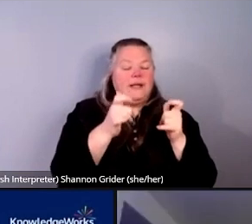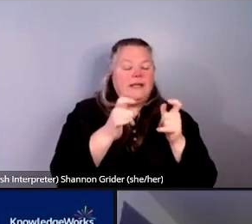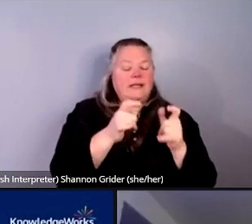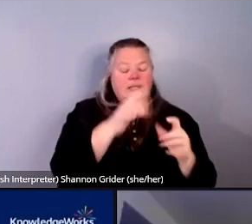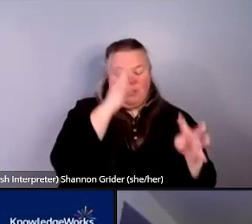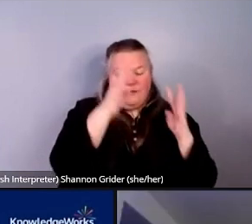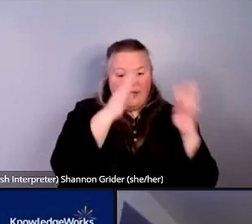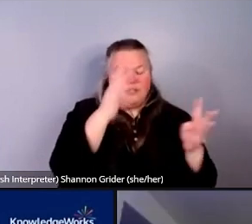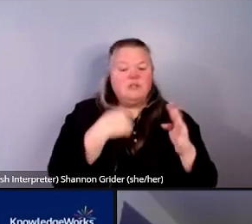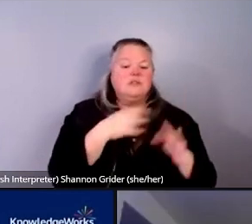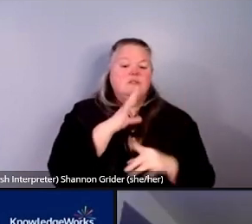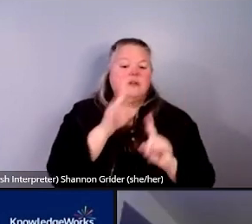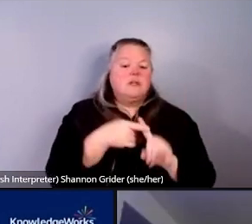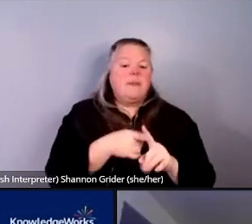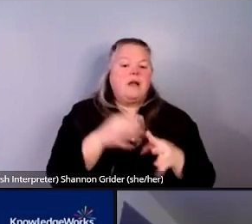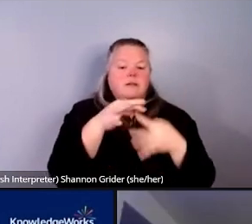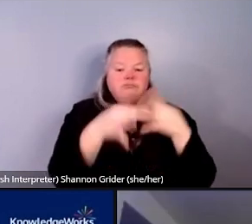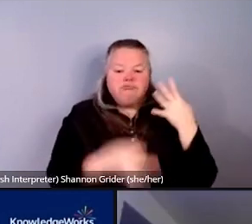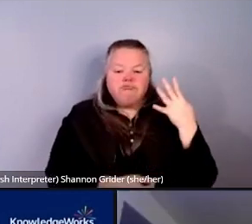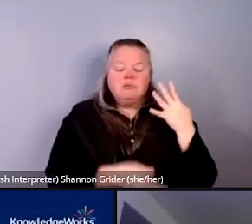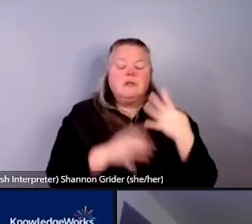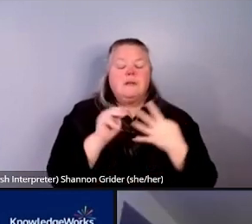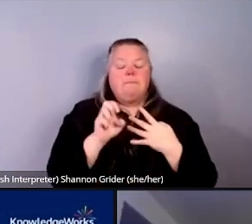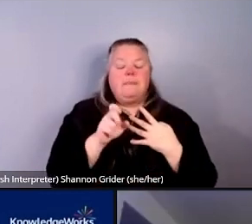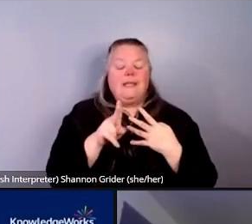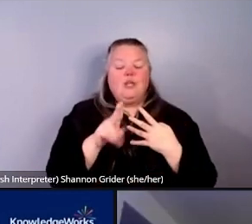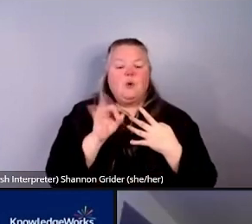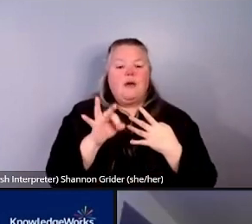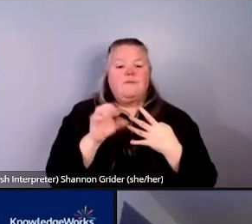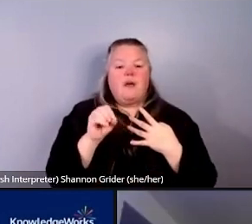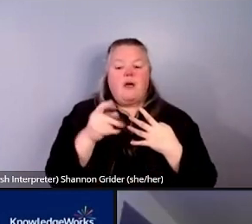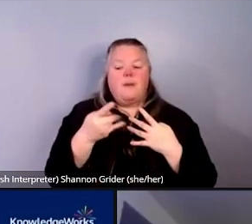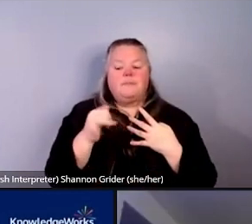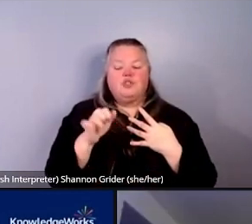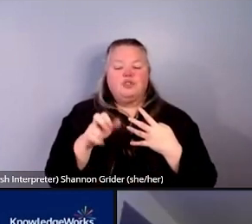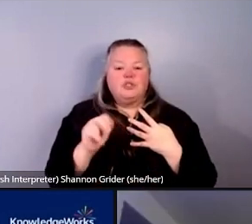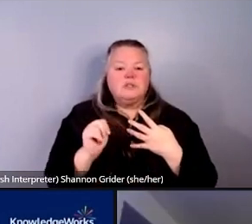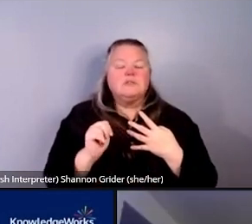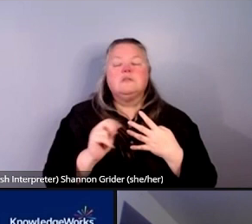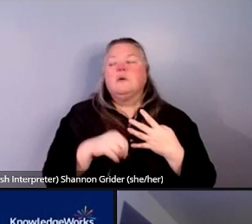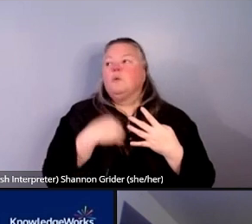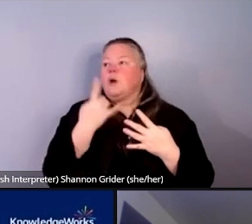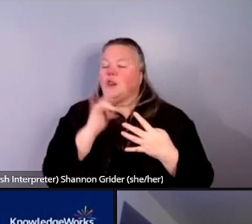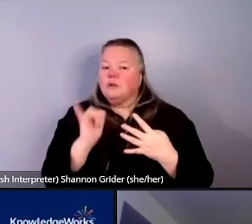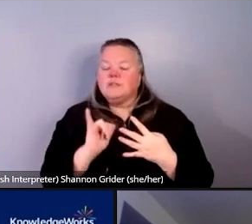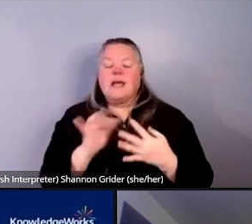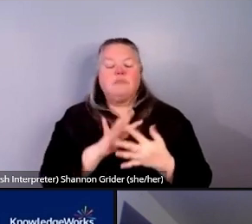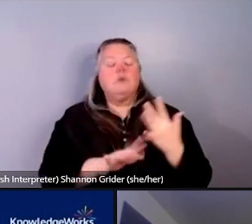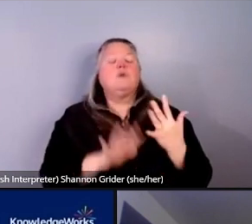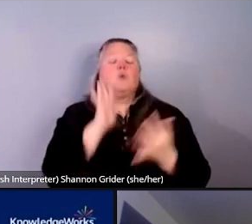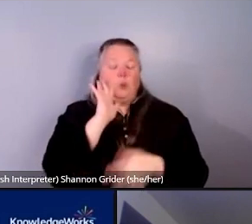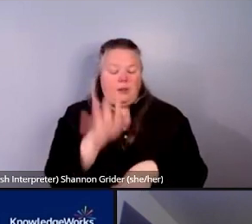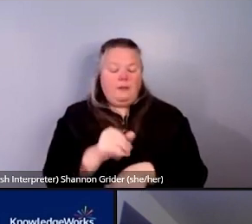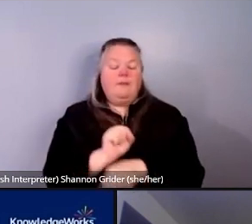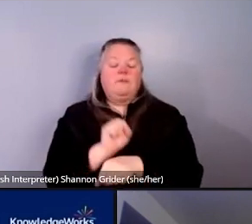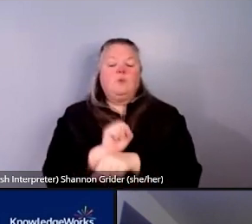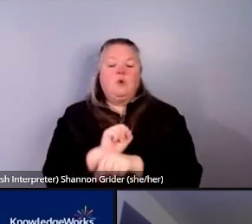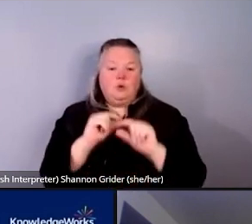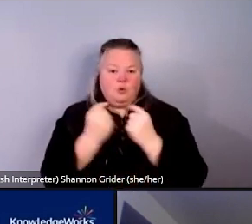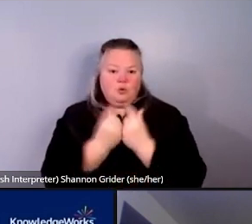of options, what some of those recommendations might look like. So there'll be a committee or a work group that's focused